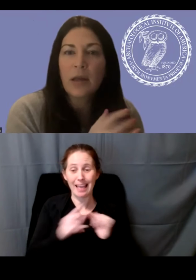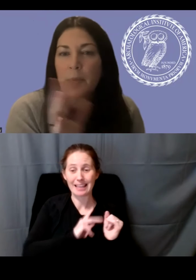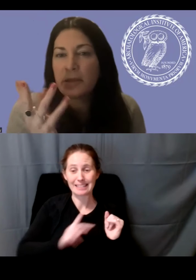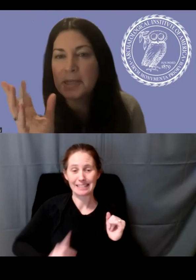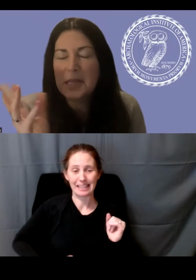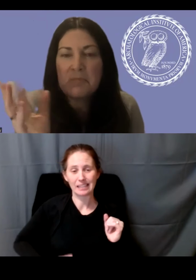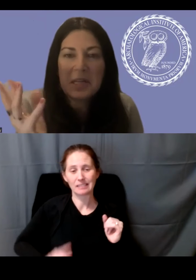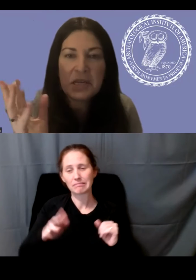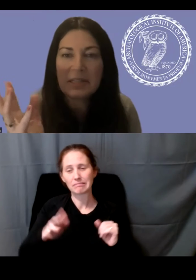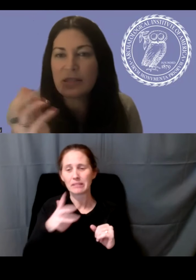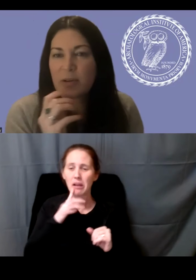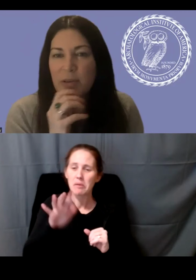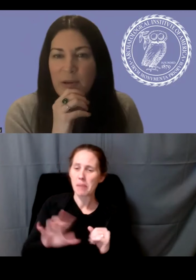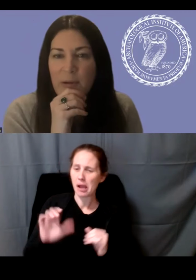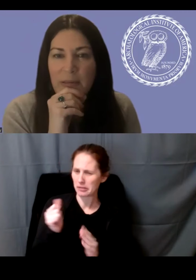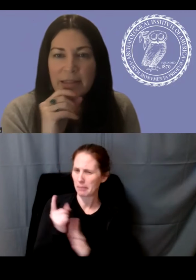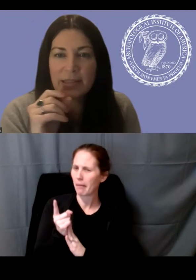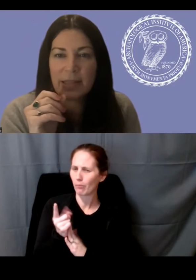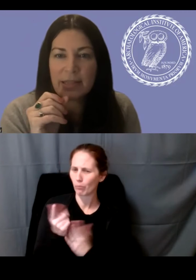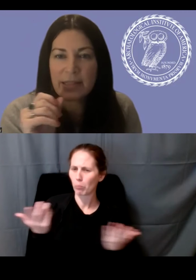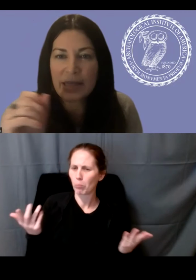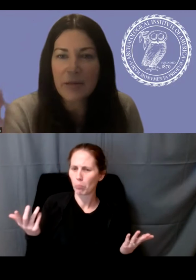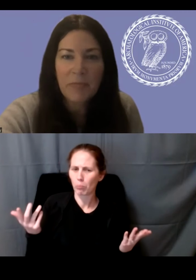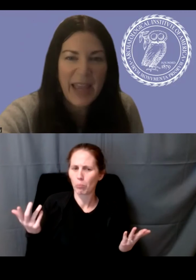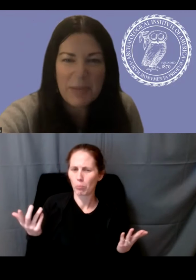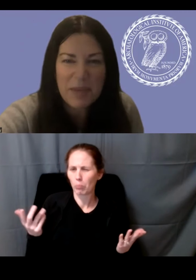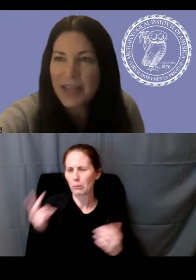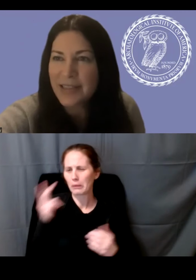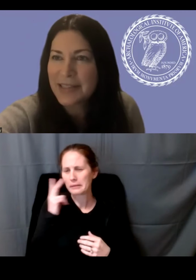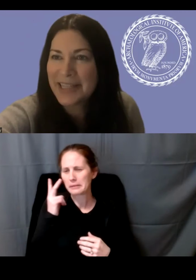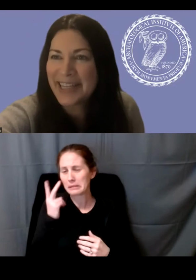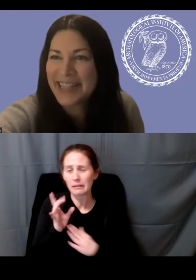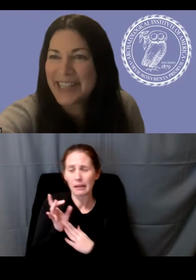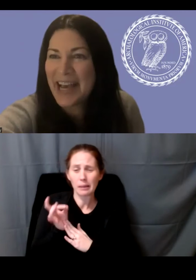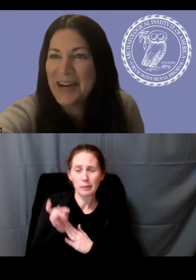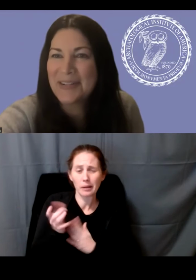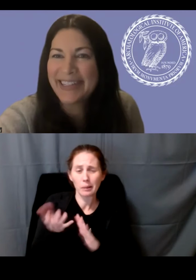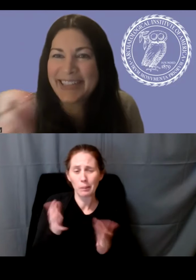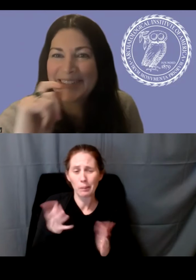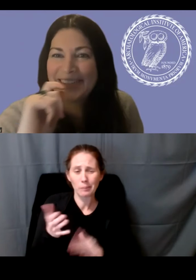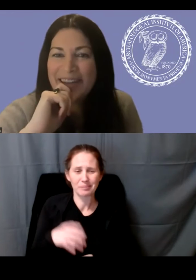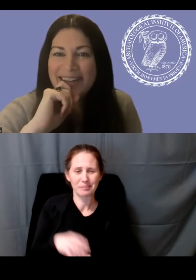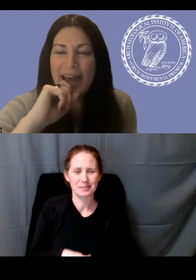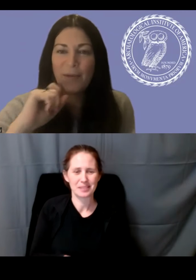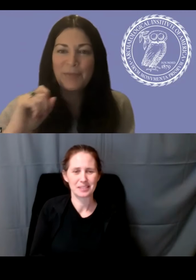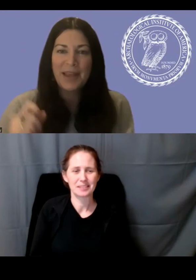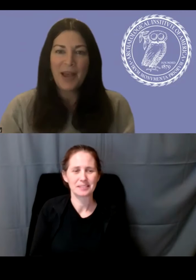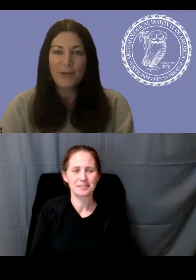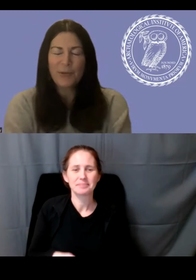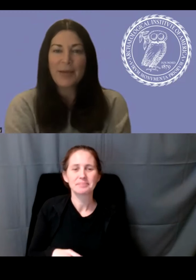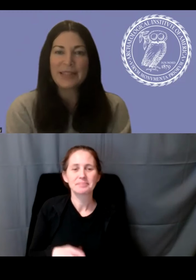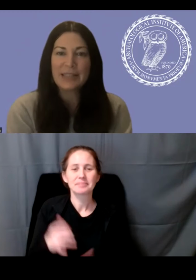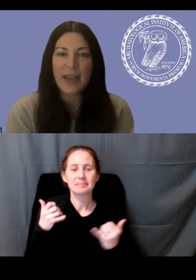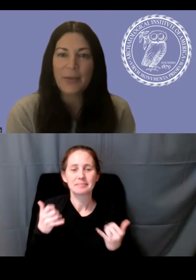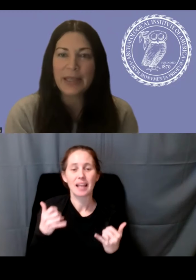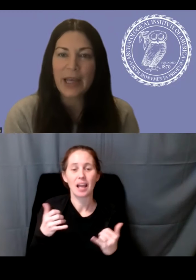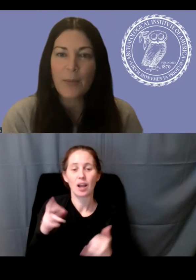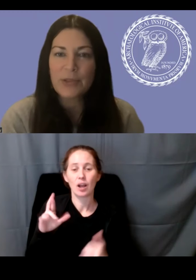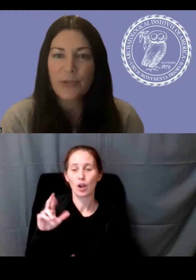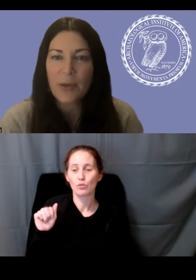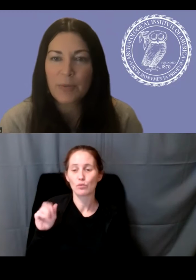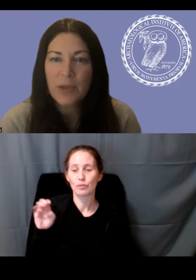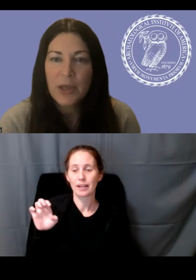we got about 10 minutes. So, let's see, 8 minutes. Let's see how we do. Now, Ramses'